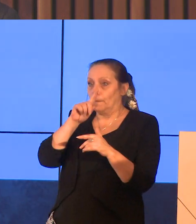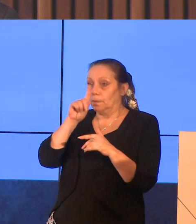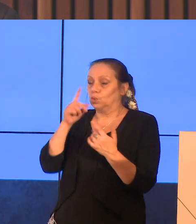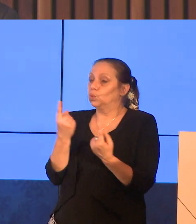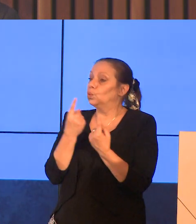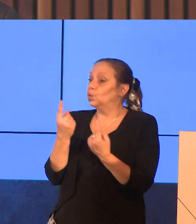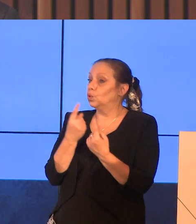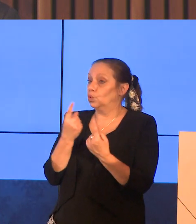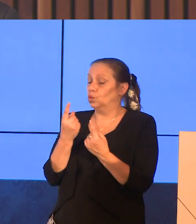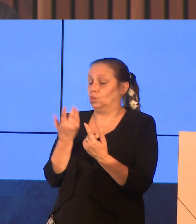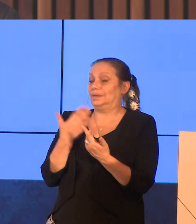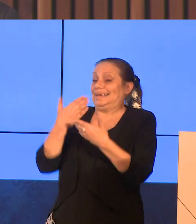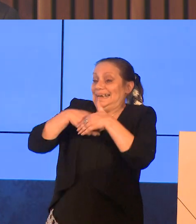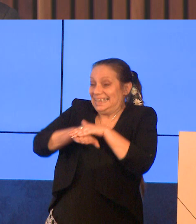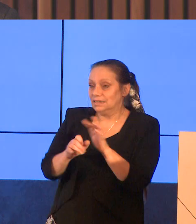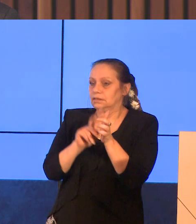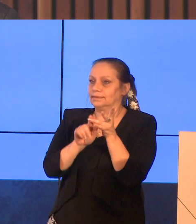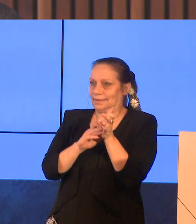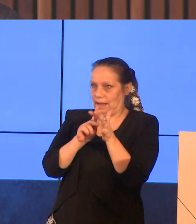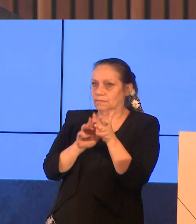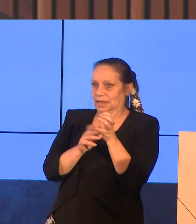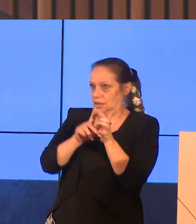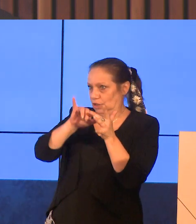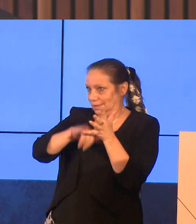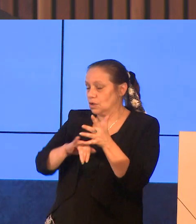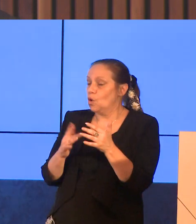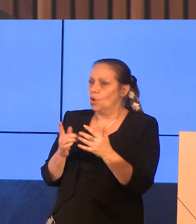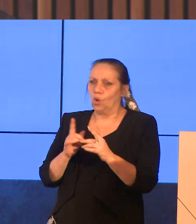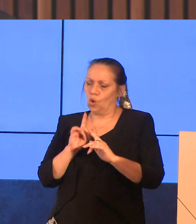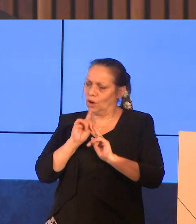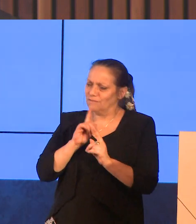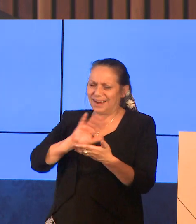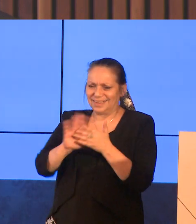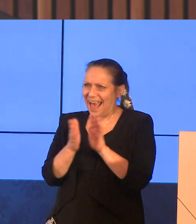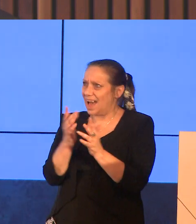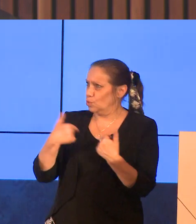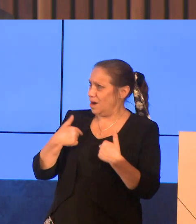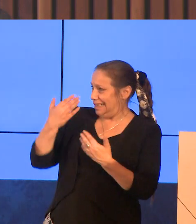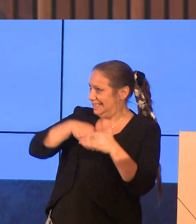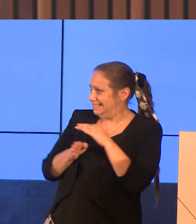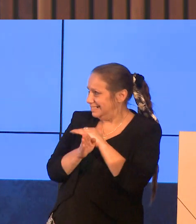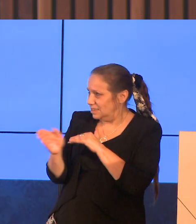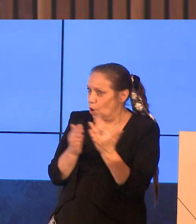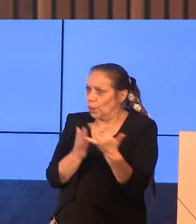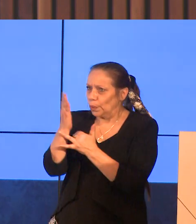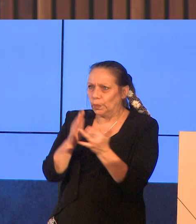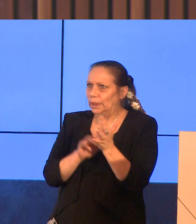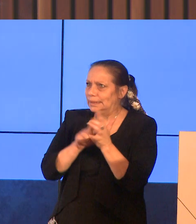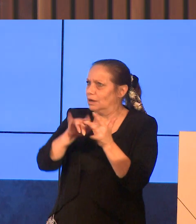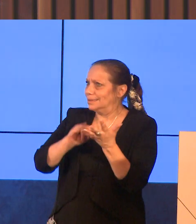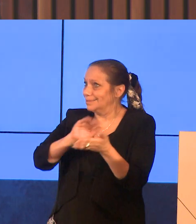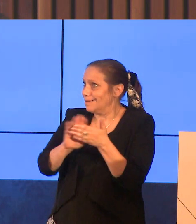seeking either entry into the scheme or advice on how to navigate the scheme. So as a result of